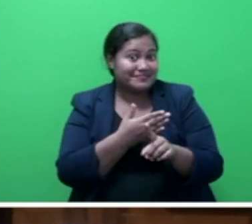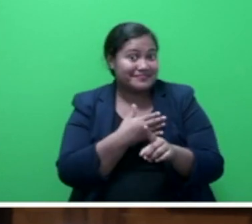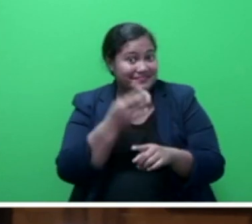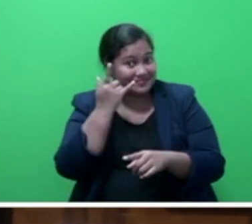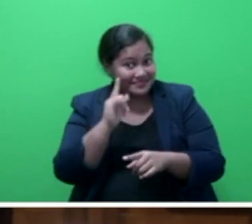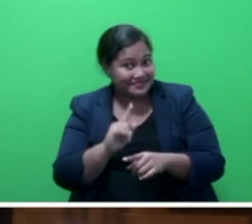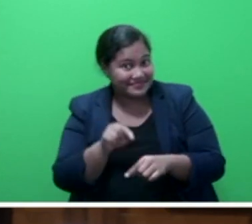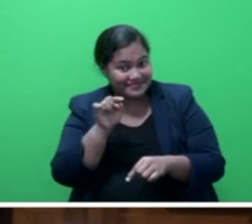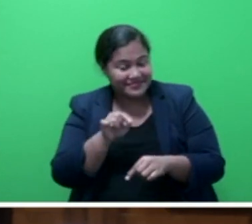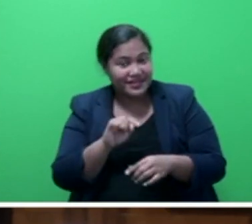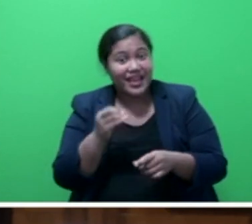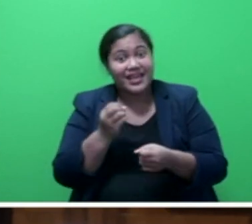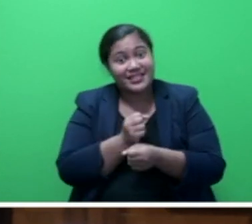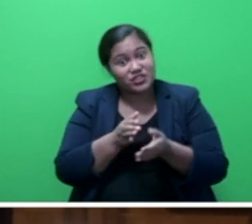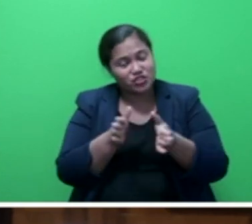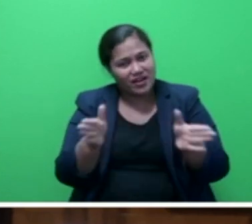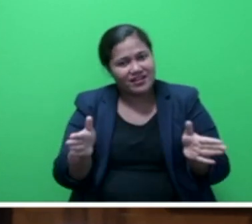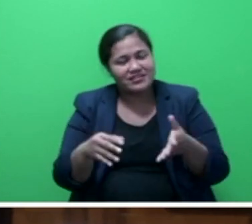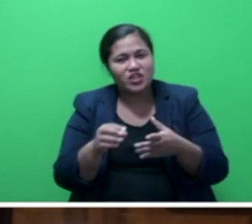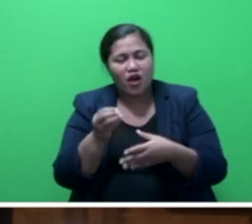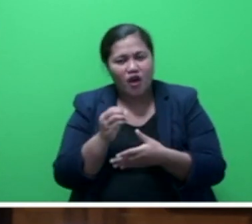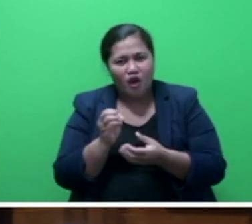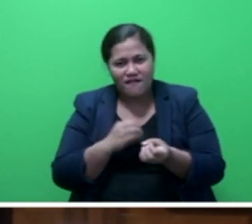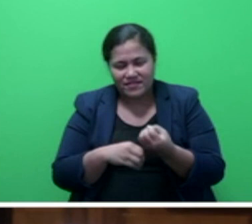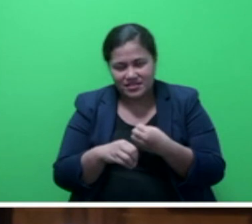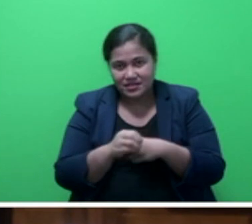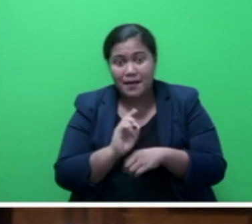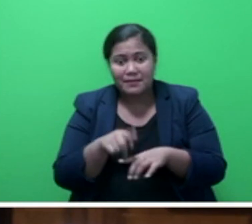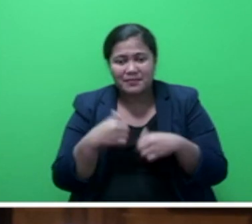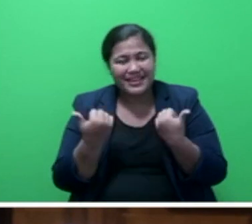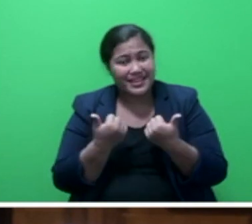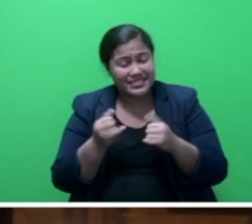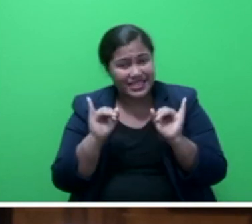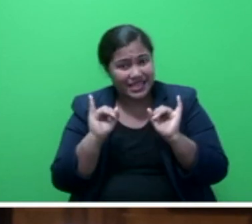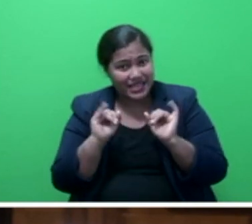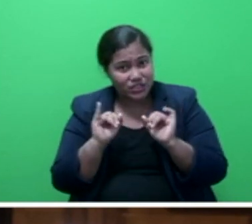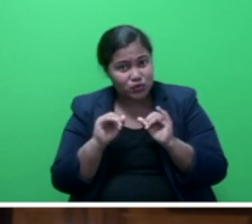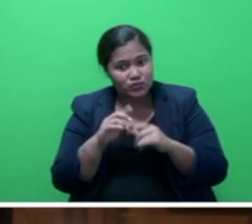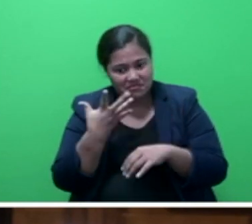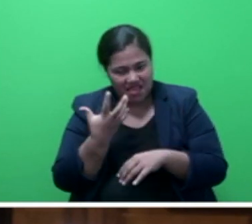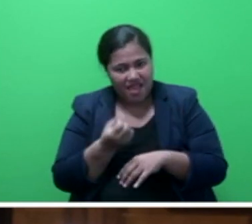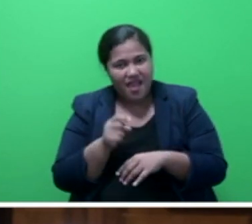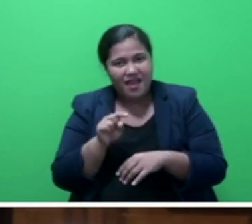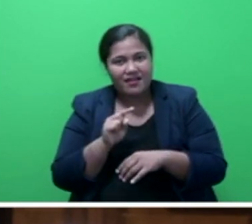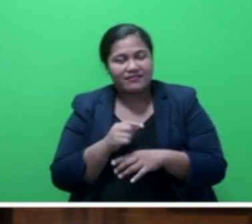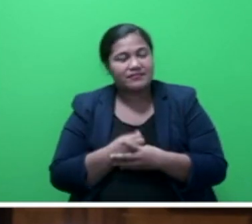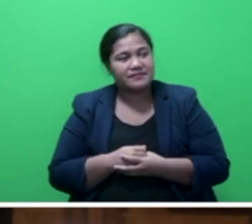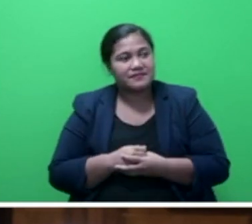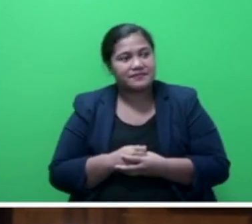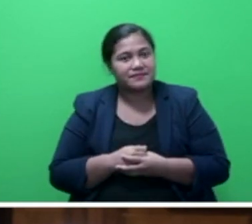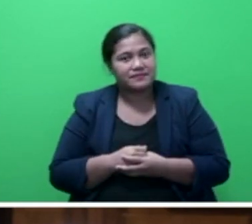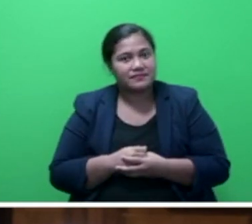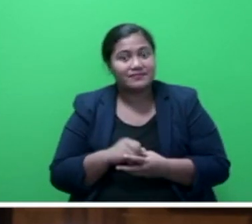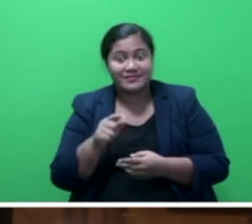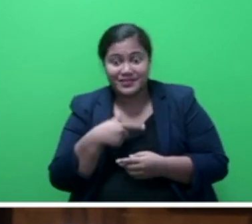General's office, but there's a number of issues in respect of how they have actually been arriving at various conclusions. In that